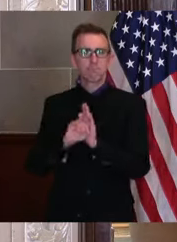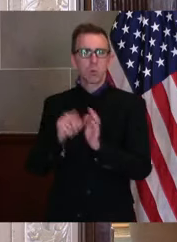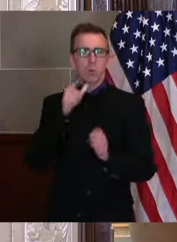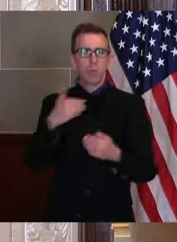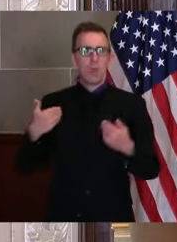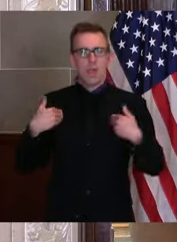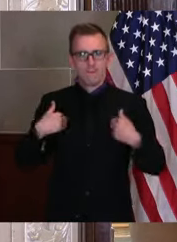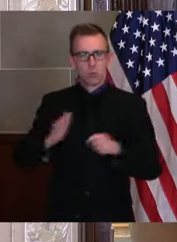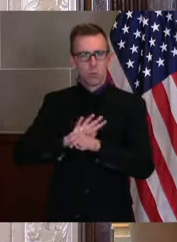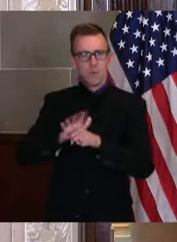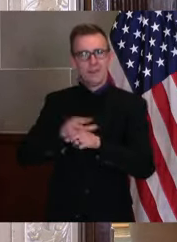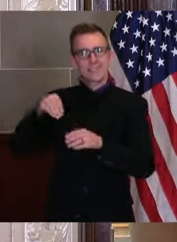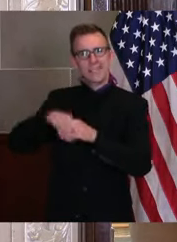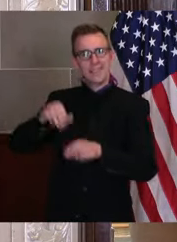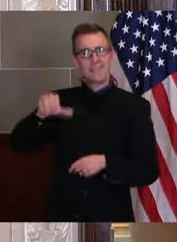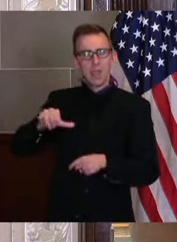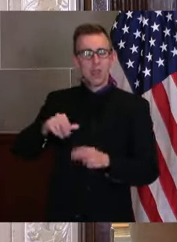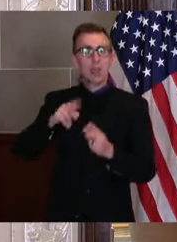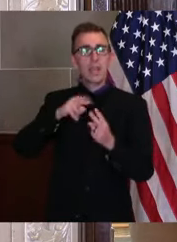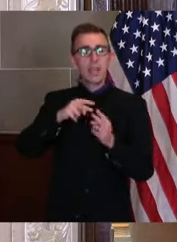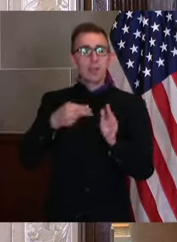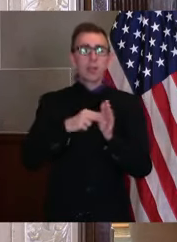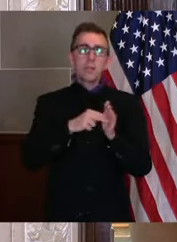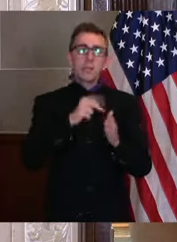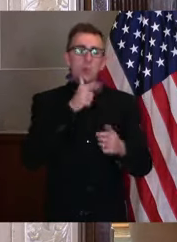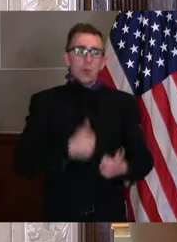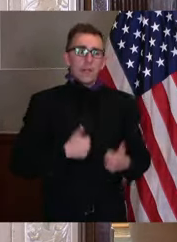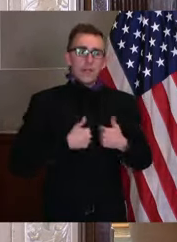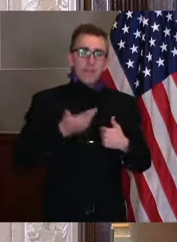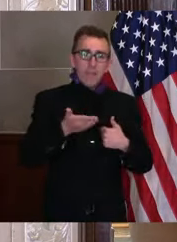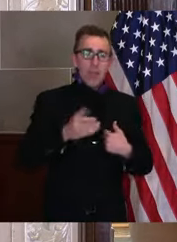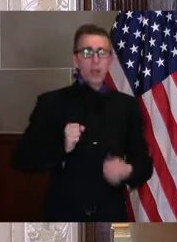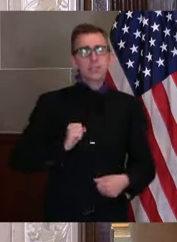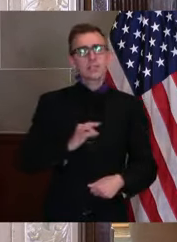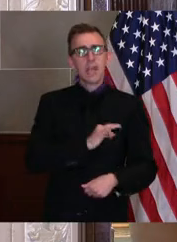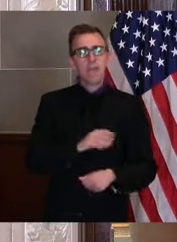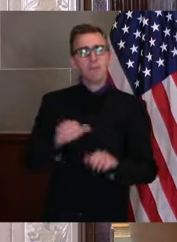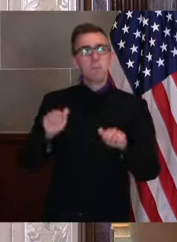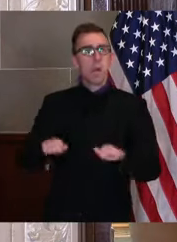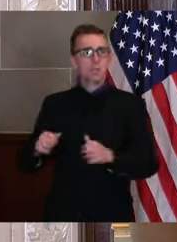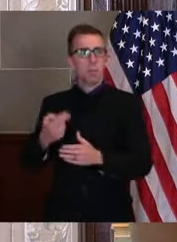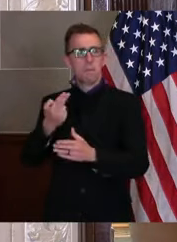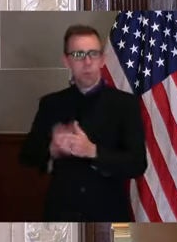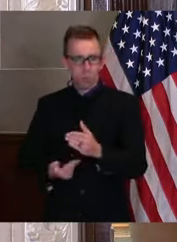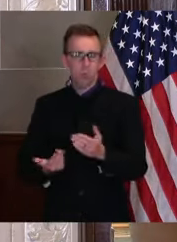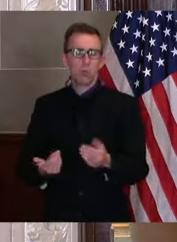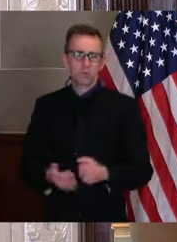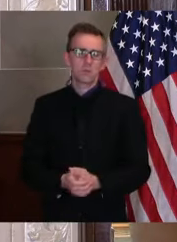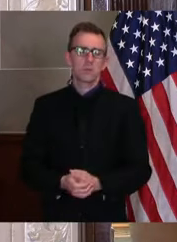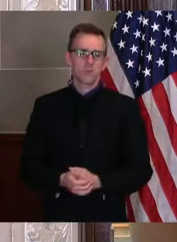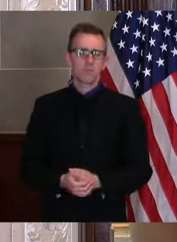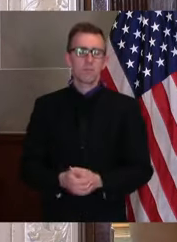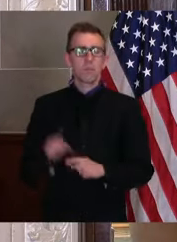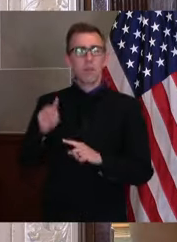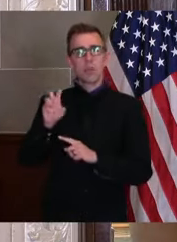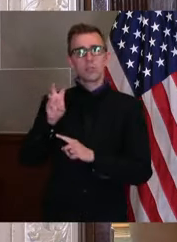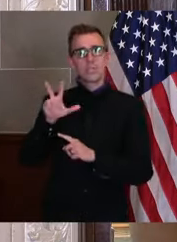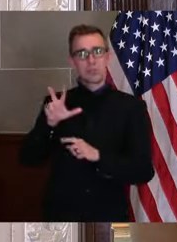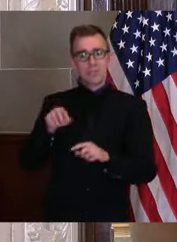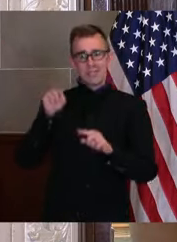case, either a resident or staff or both. Of the 163